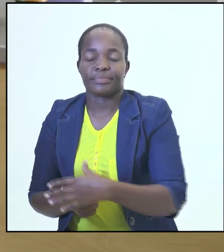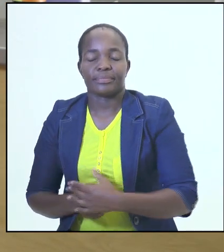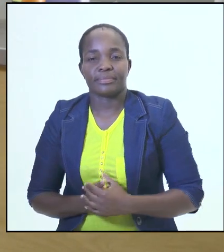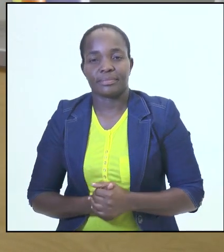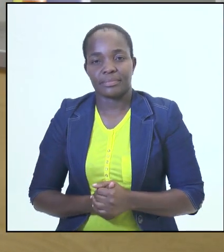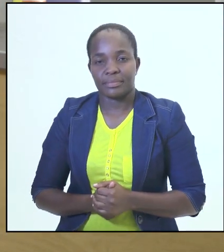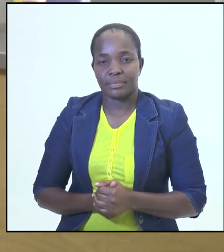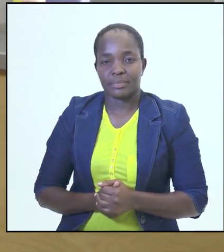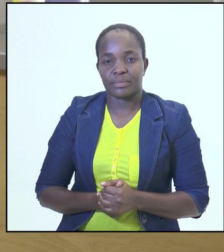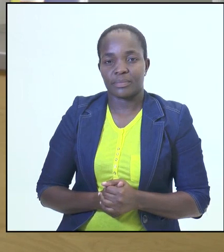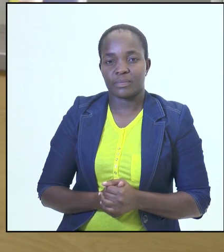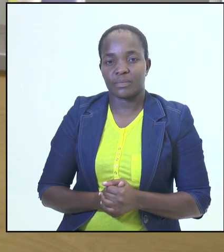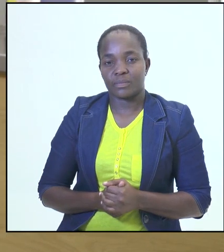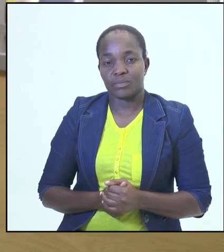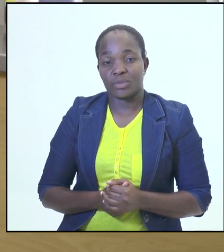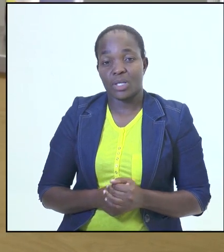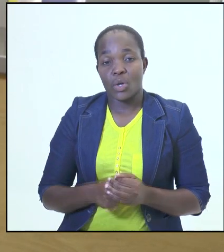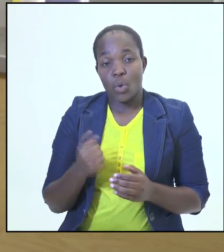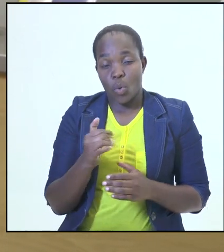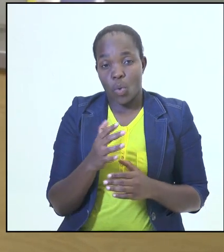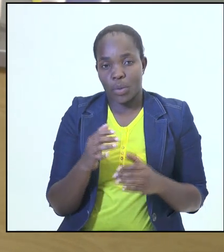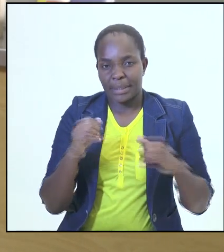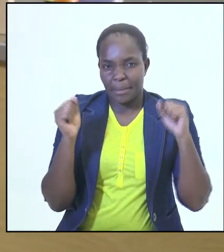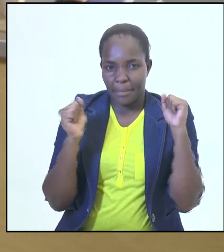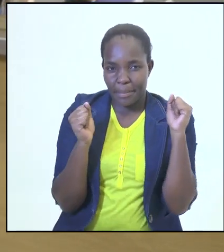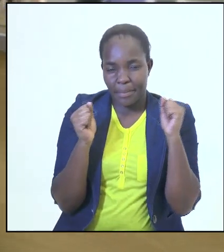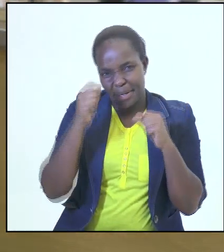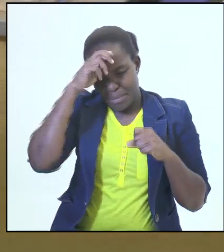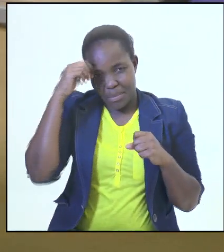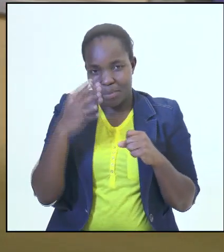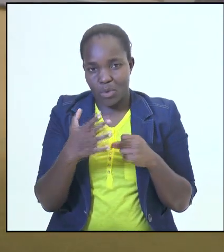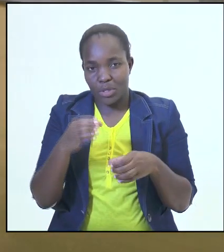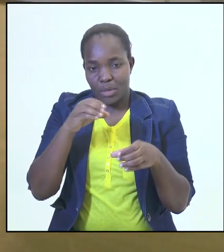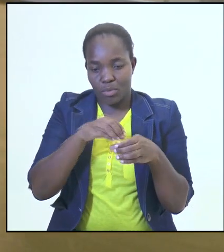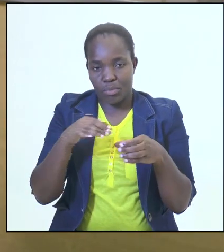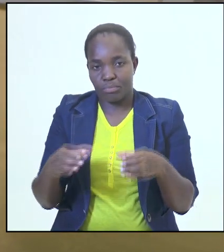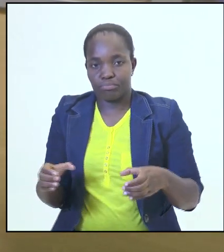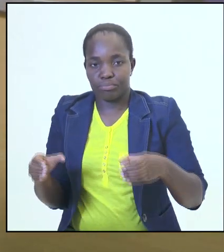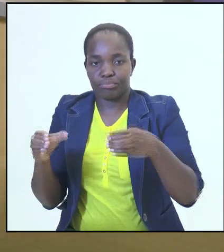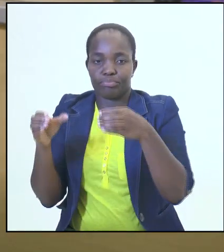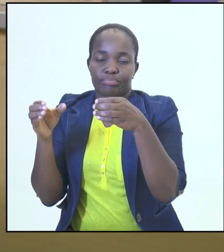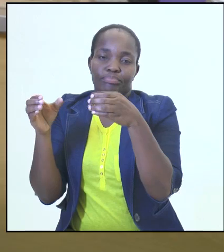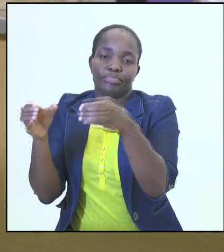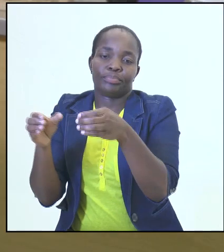And I have hot and cold water in those 2 beakers. Please bring them to me too.